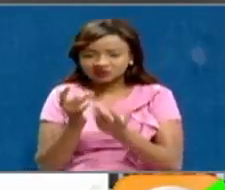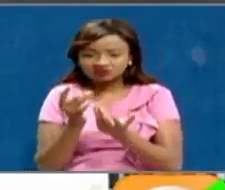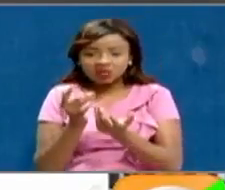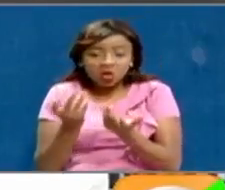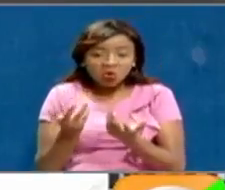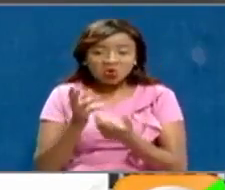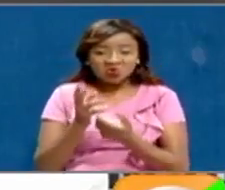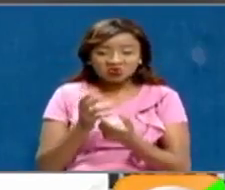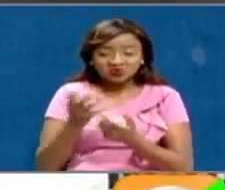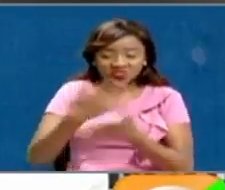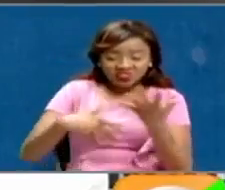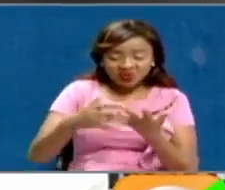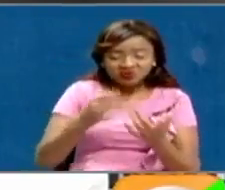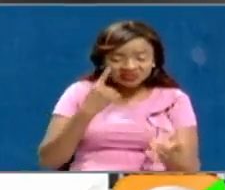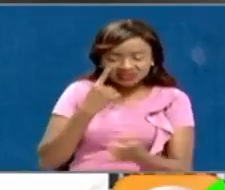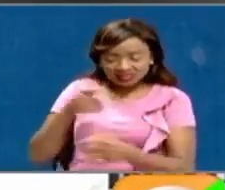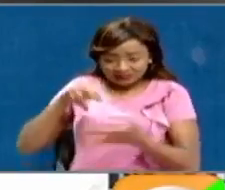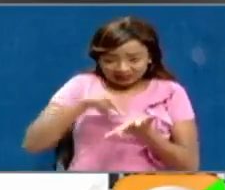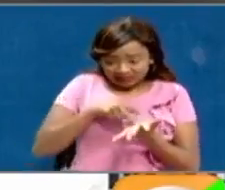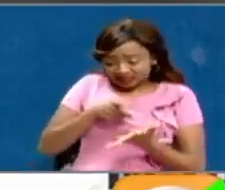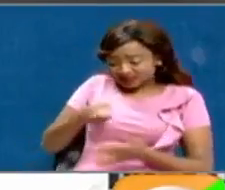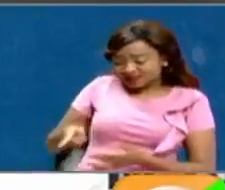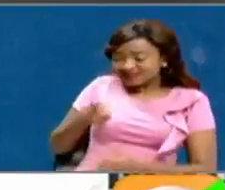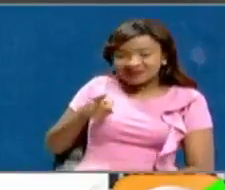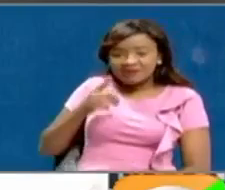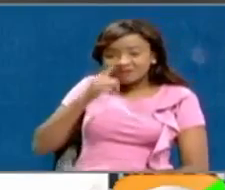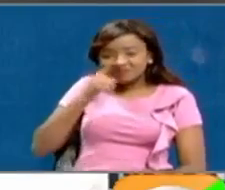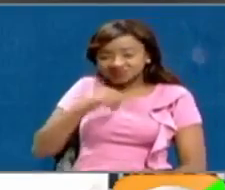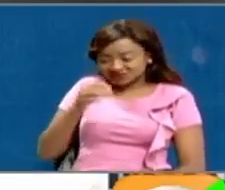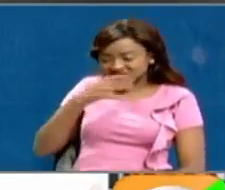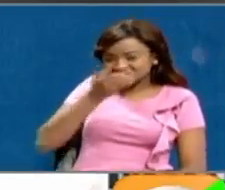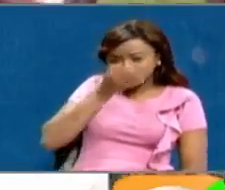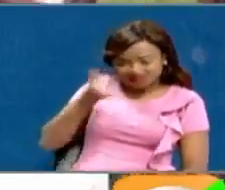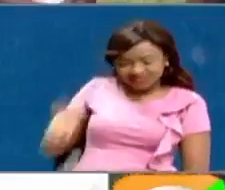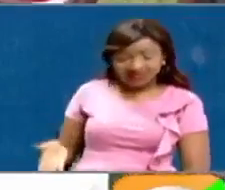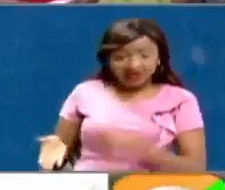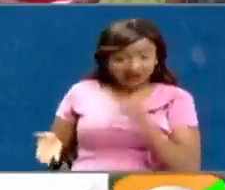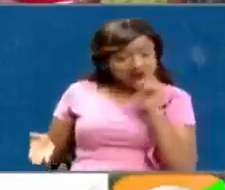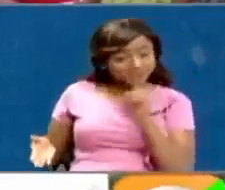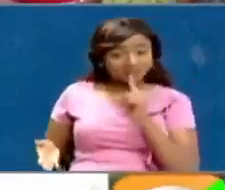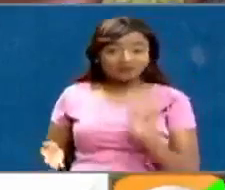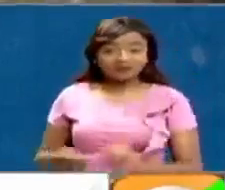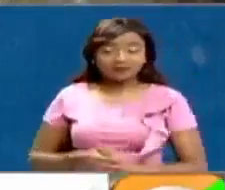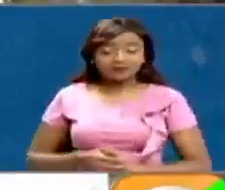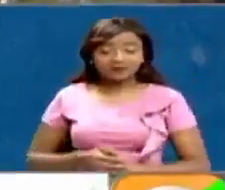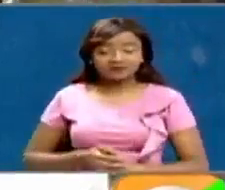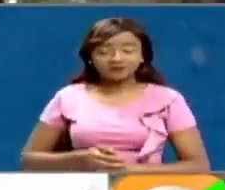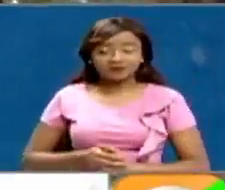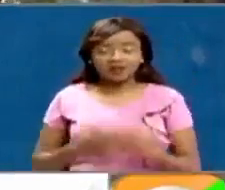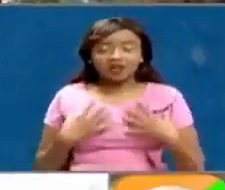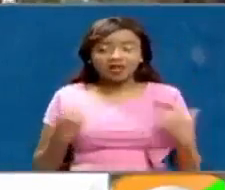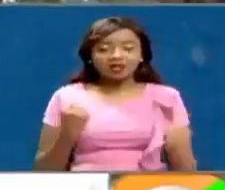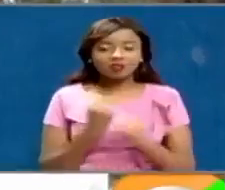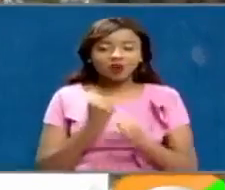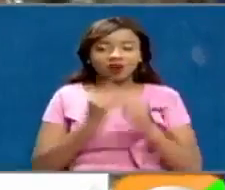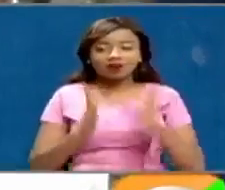the wind. Careless littering and handling of COVID-19 medical waste. Health authorities suggest that